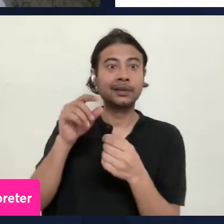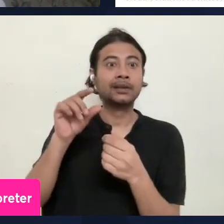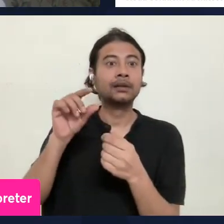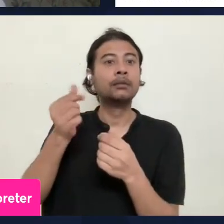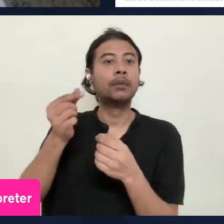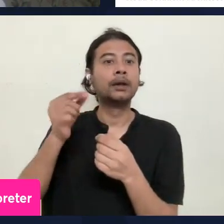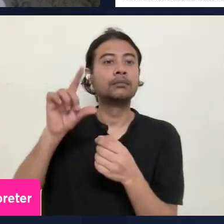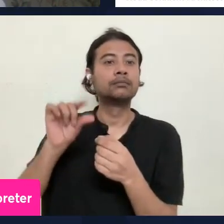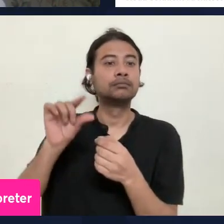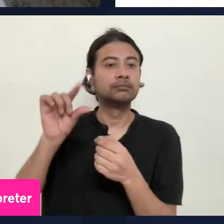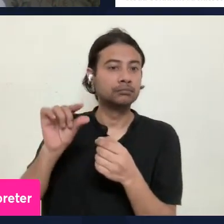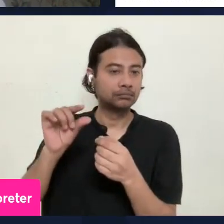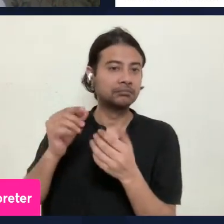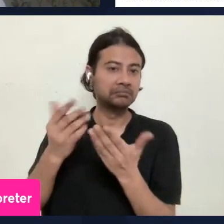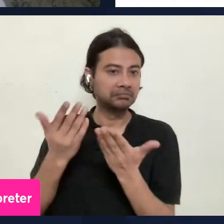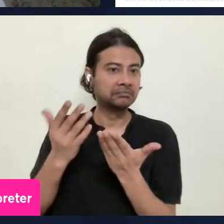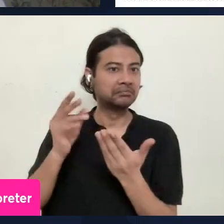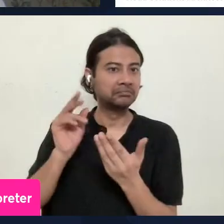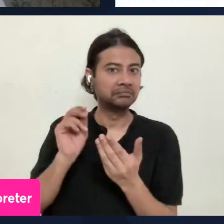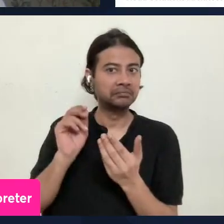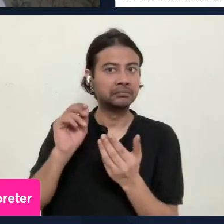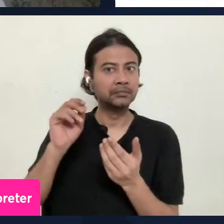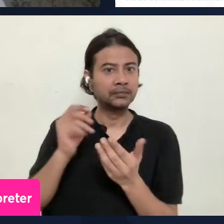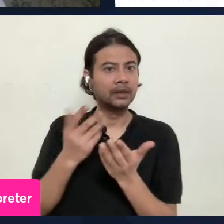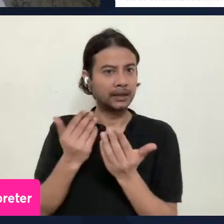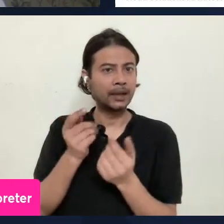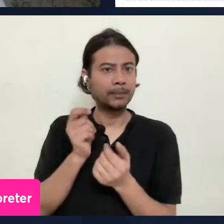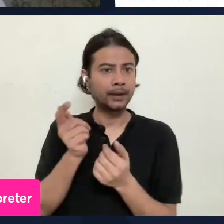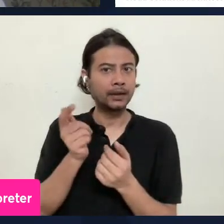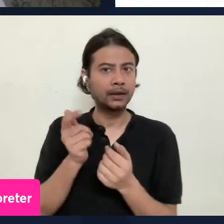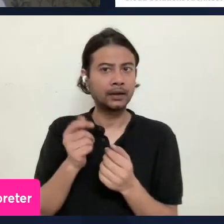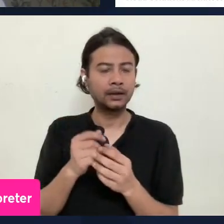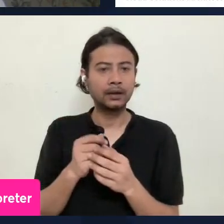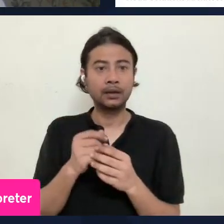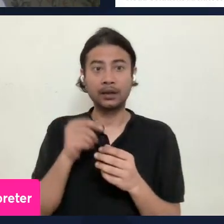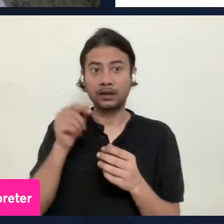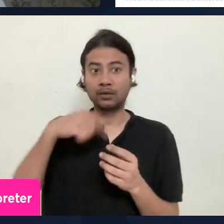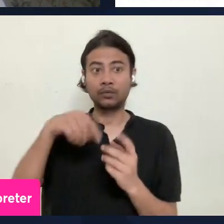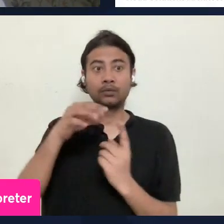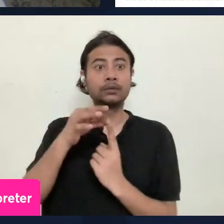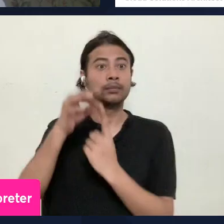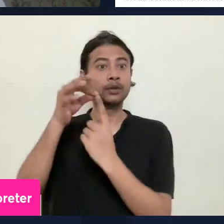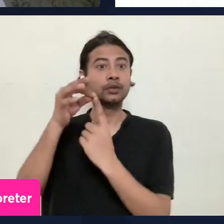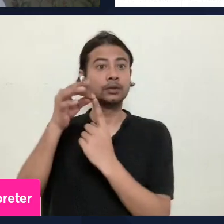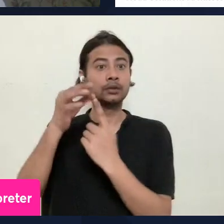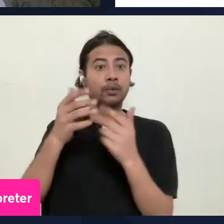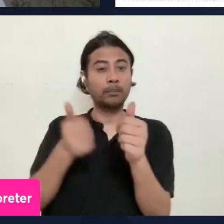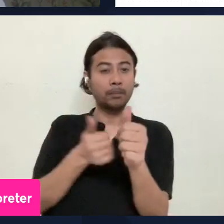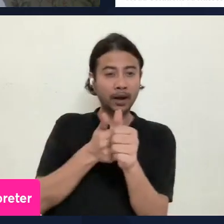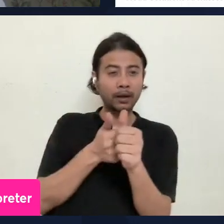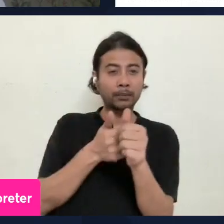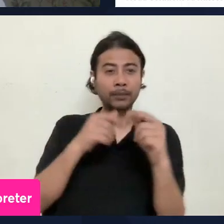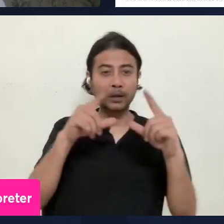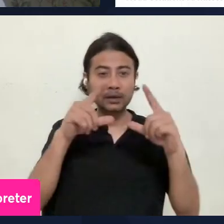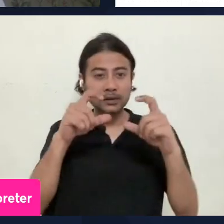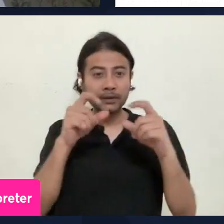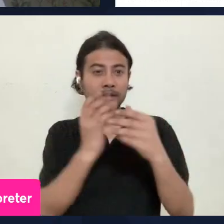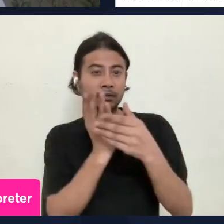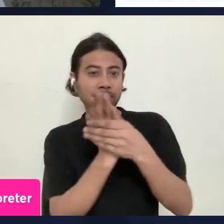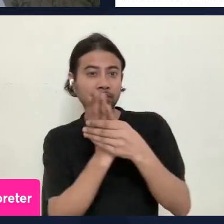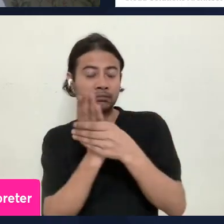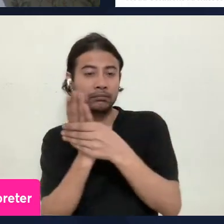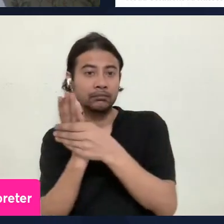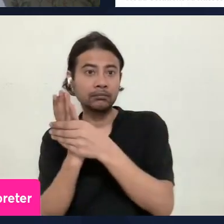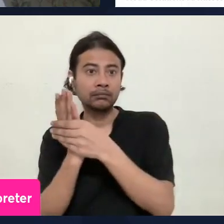ONTAP. And one of NetApp's USPs has always been the snapshotting capability, which are extremely lightweight and efficient and fast